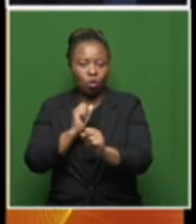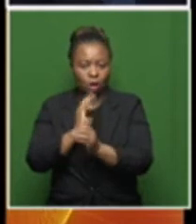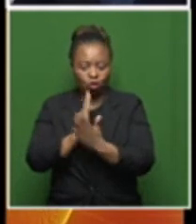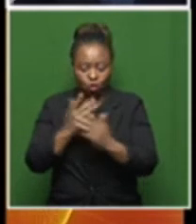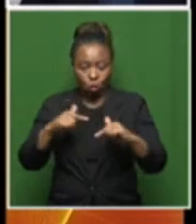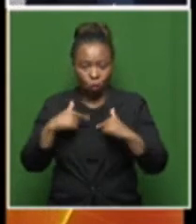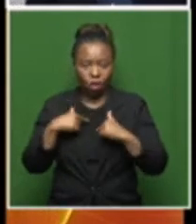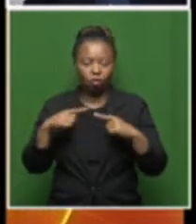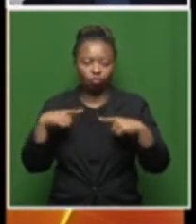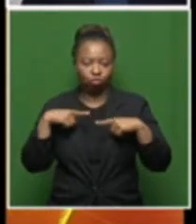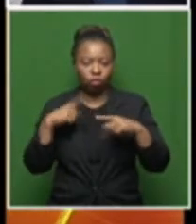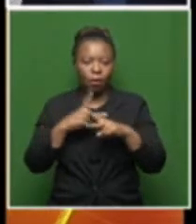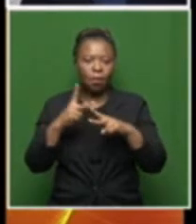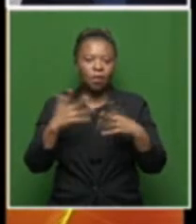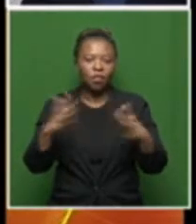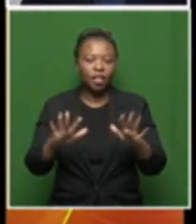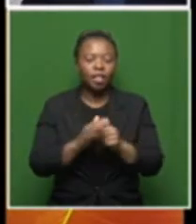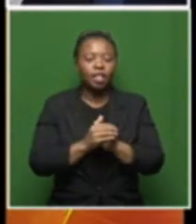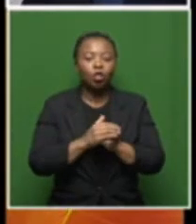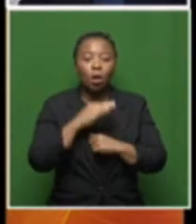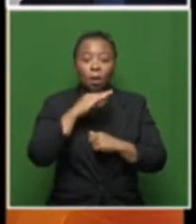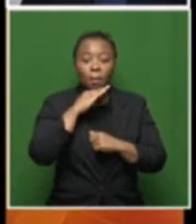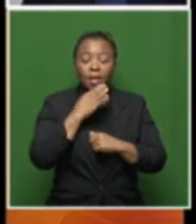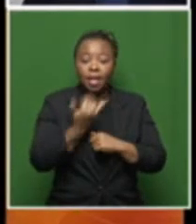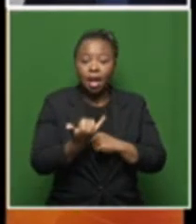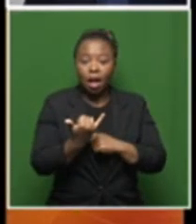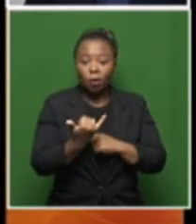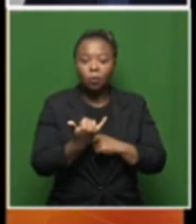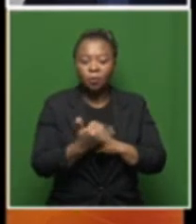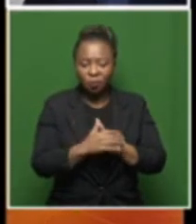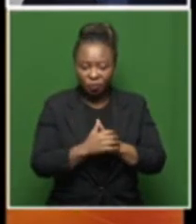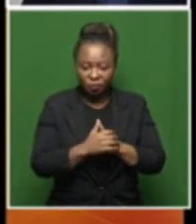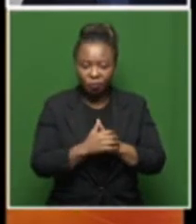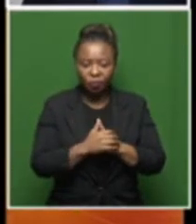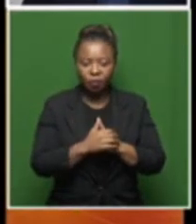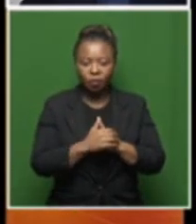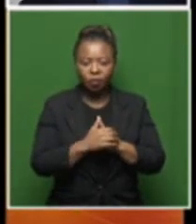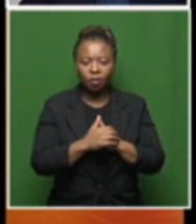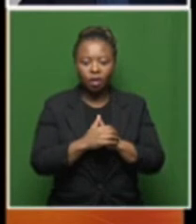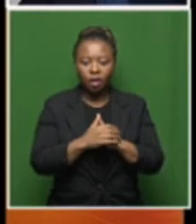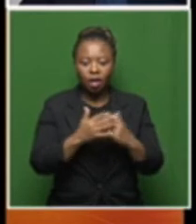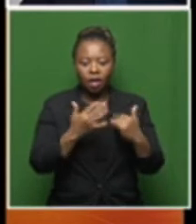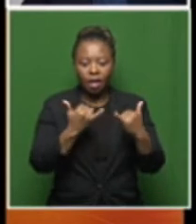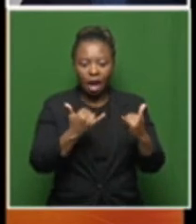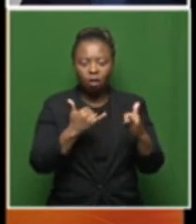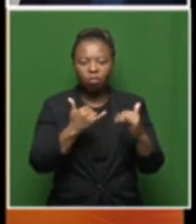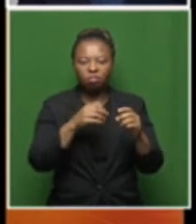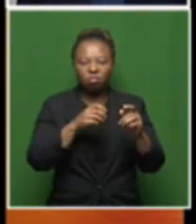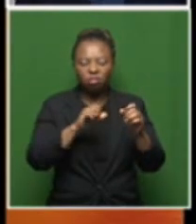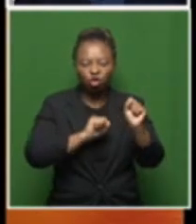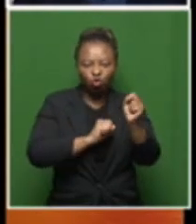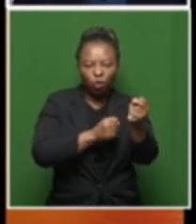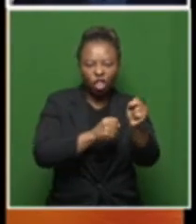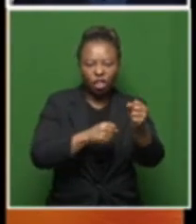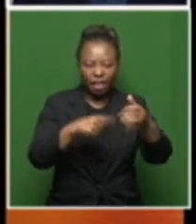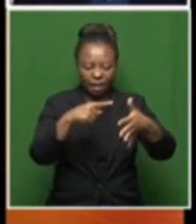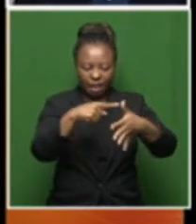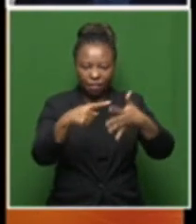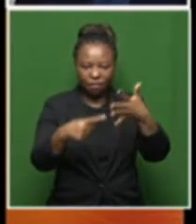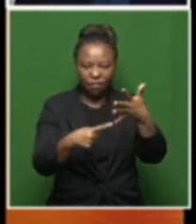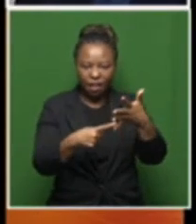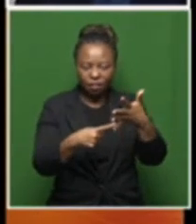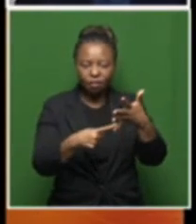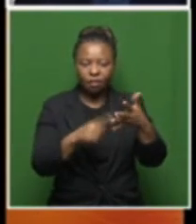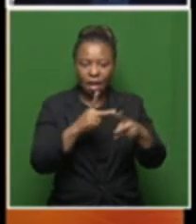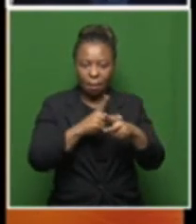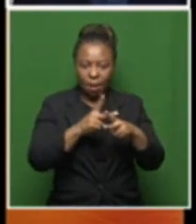preparedness. So what does it mean? We are in the midst of a mitigation paradigm in our province. We have a 5-point strategy to deal with it. The first